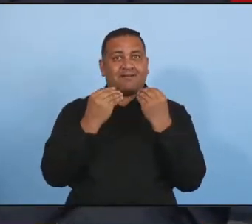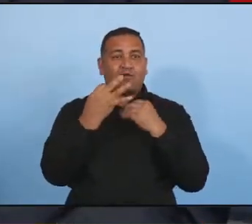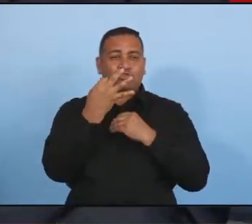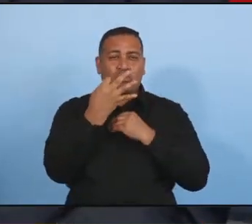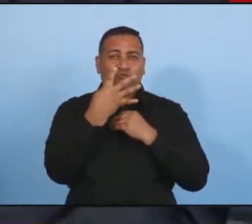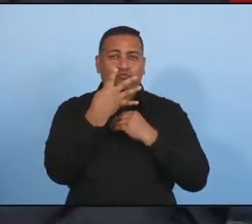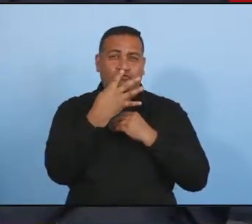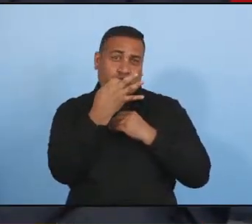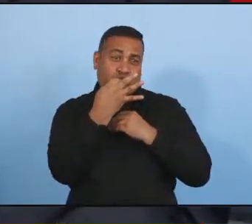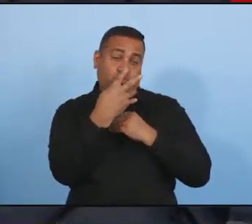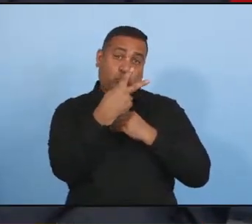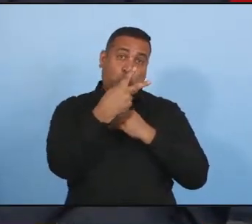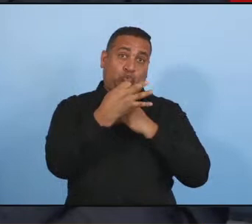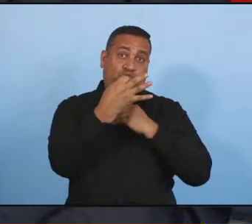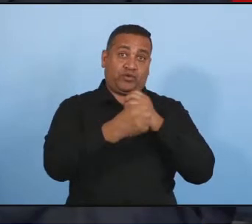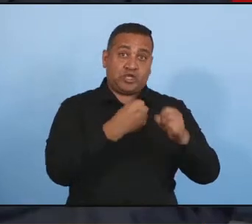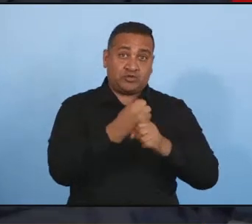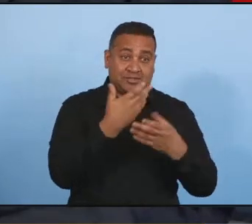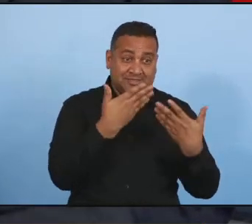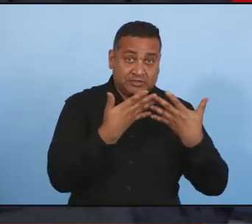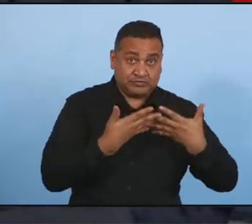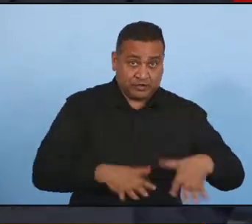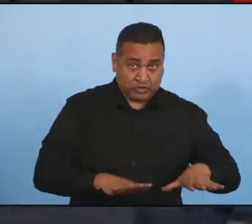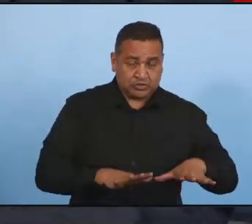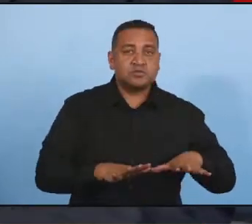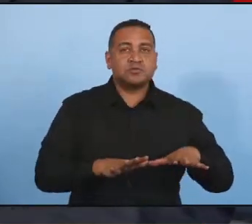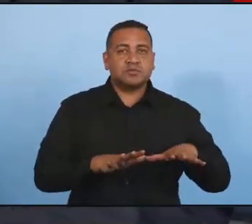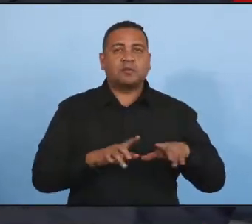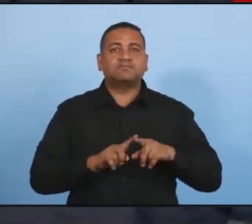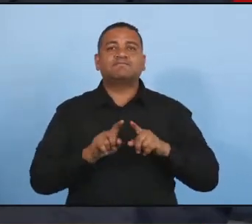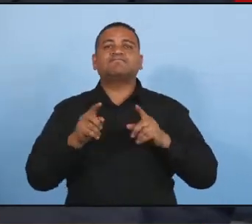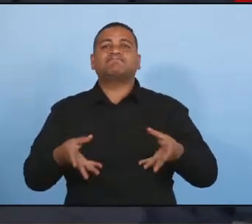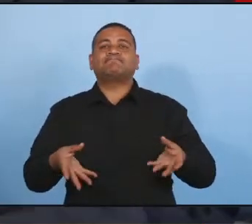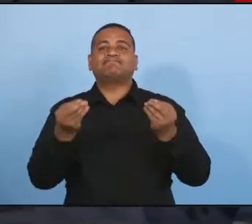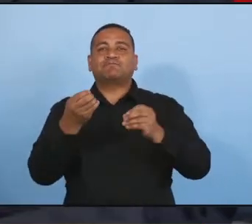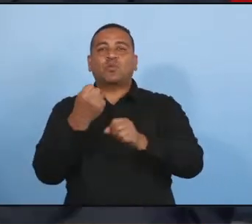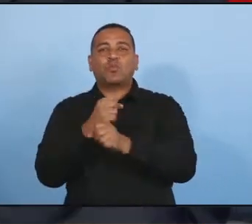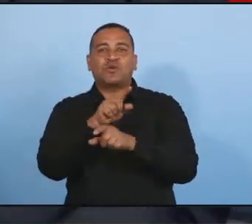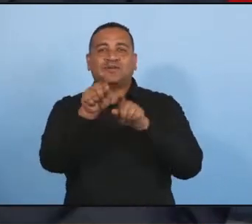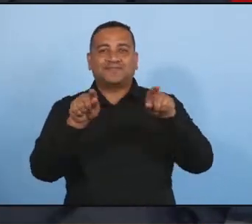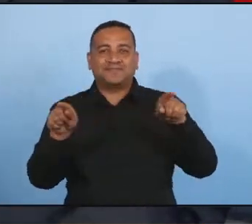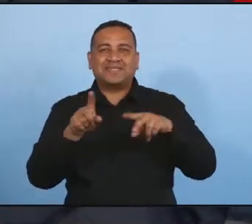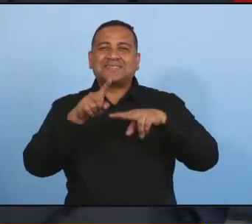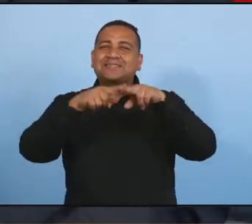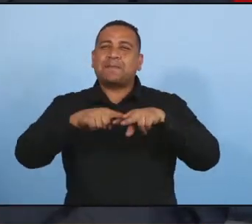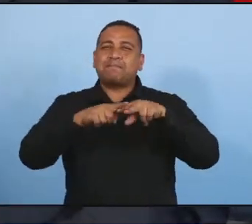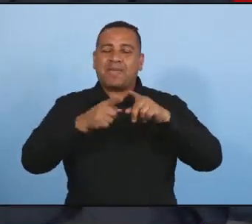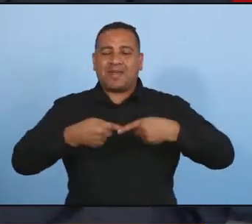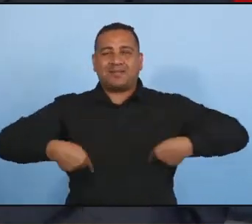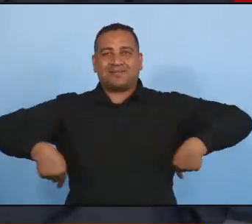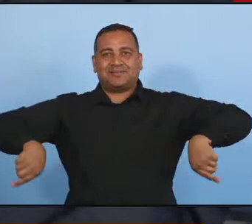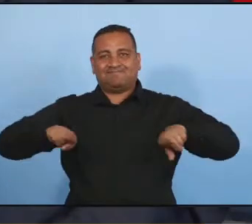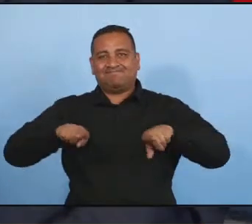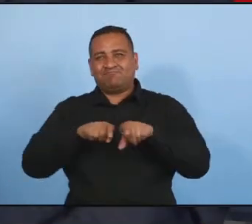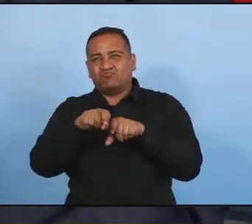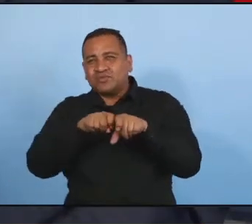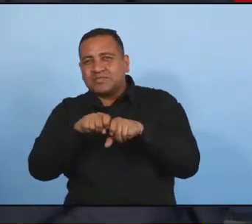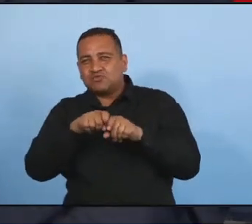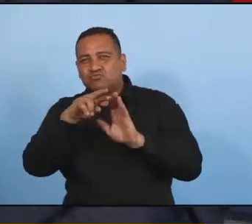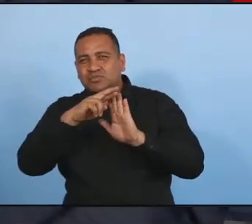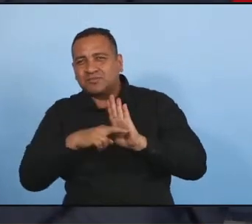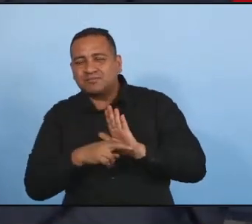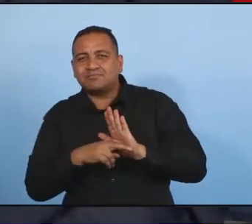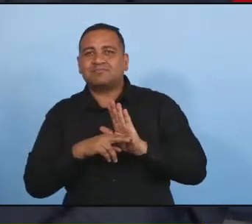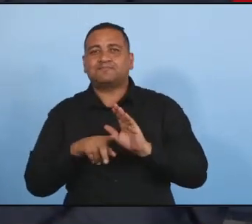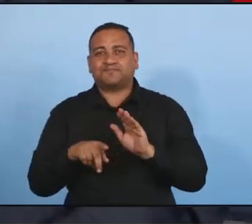then completes a summative assessment or a test. One could probably compare it